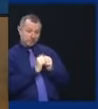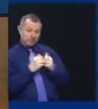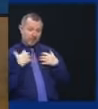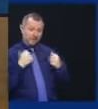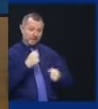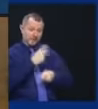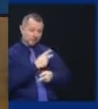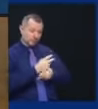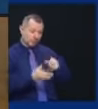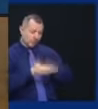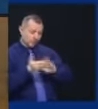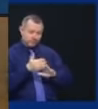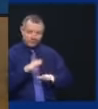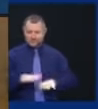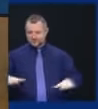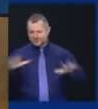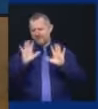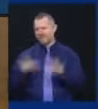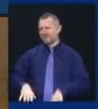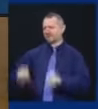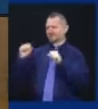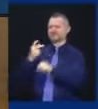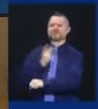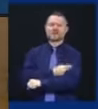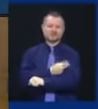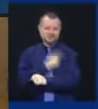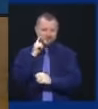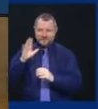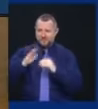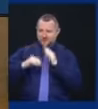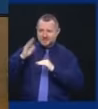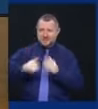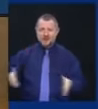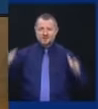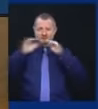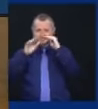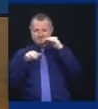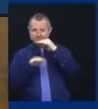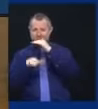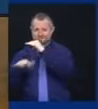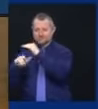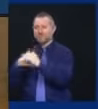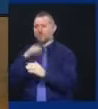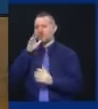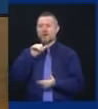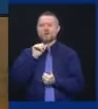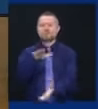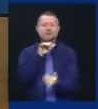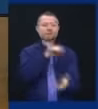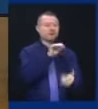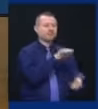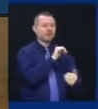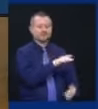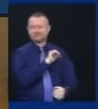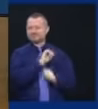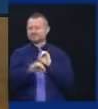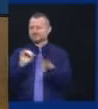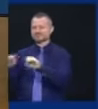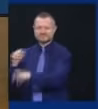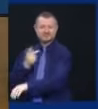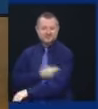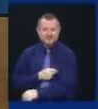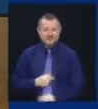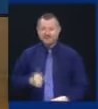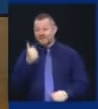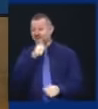the vaccines in your facility, and we will provide the vaccines to any